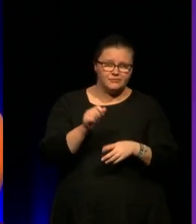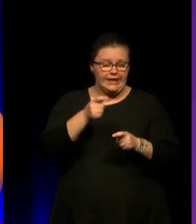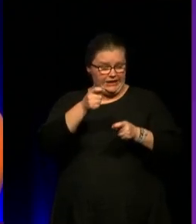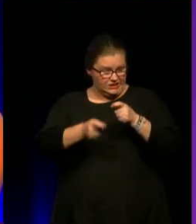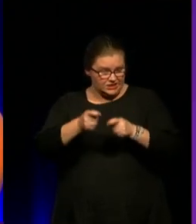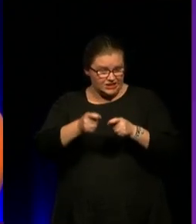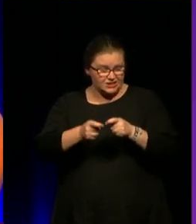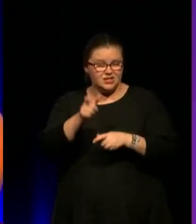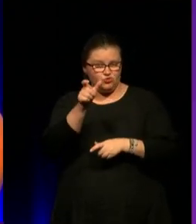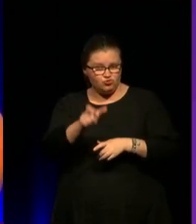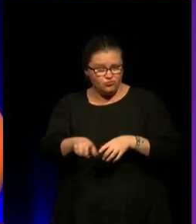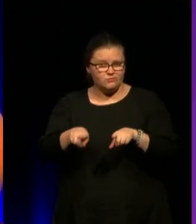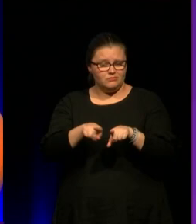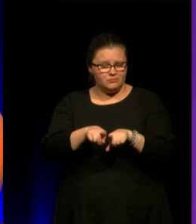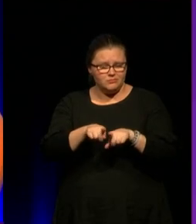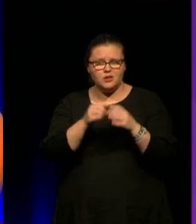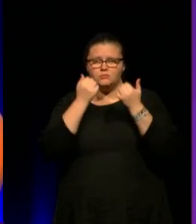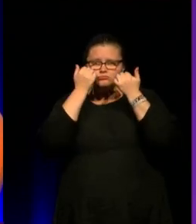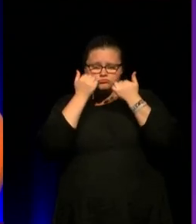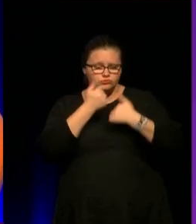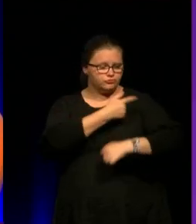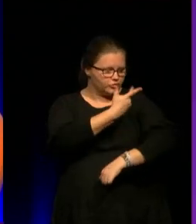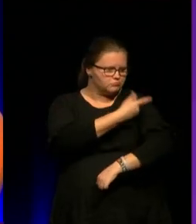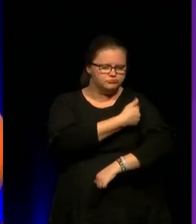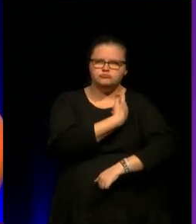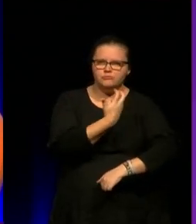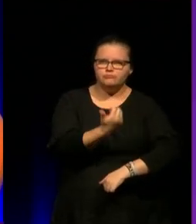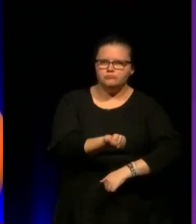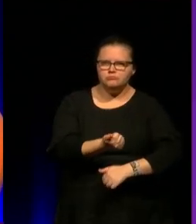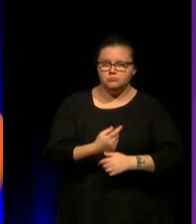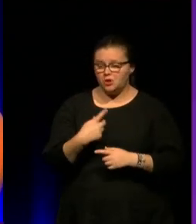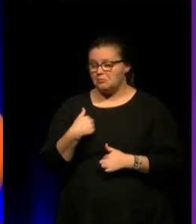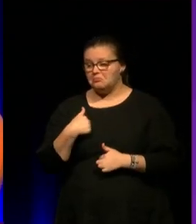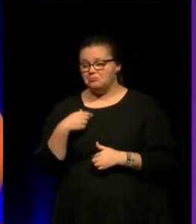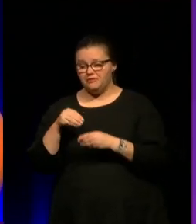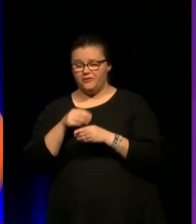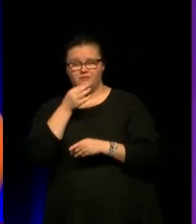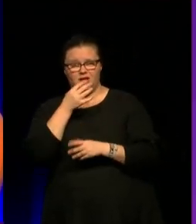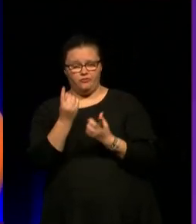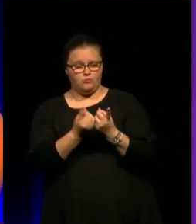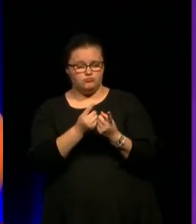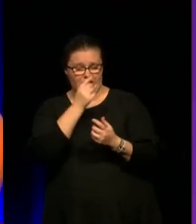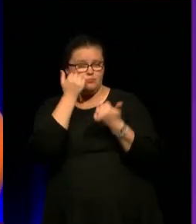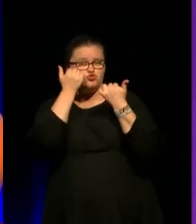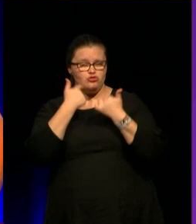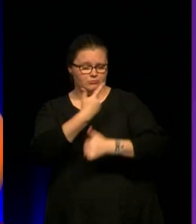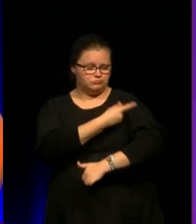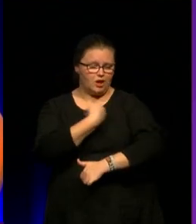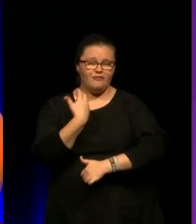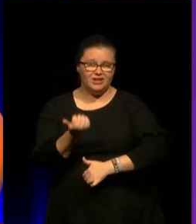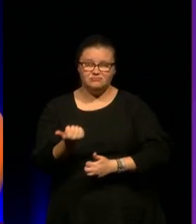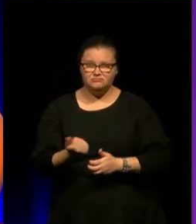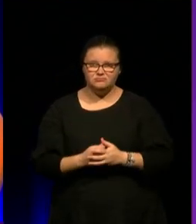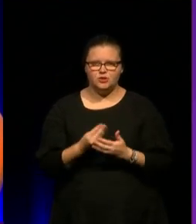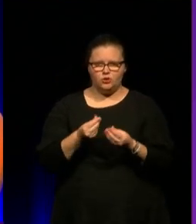role in that to prove that people have been vaccinated, and we actually do a bit of that. So we have a product that can prove that, and there's some discussions that